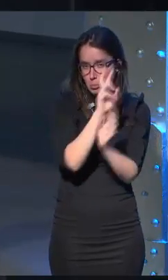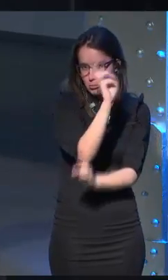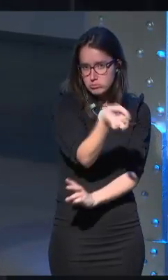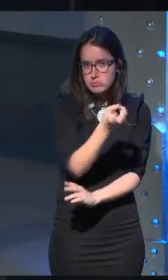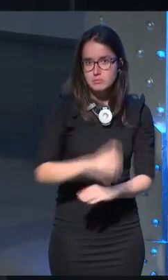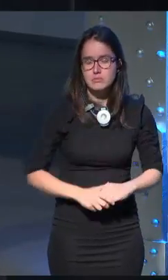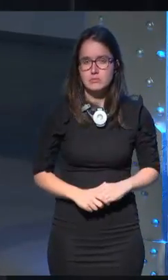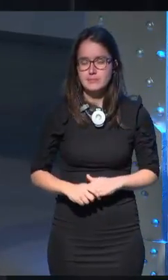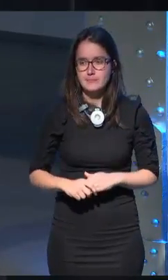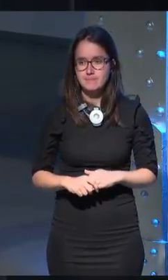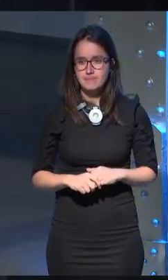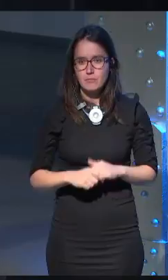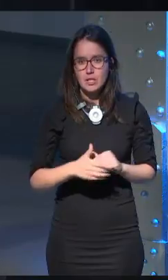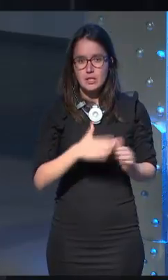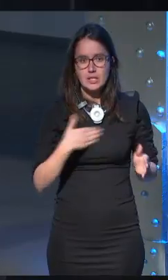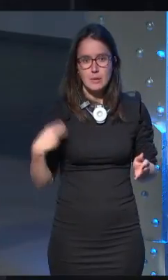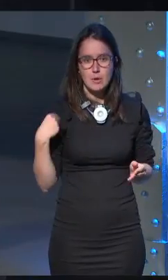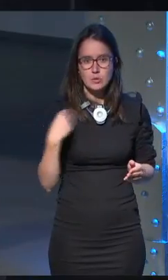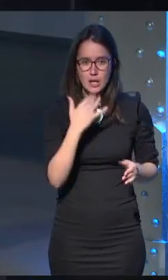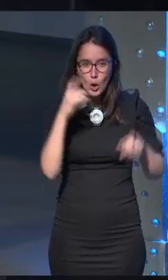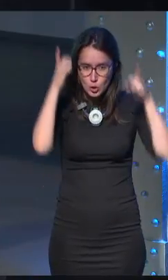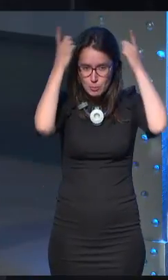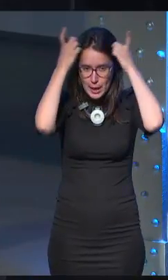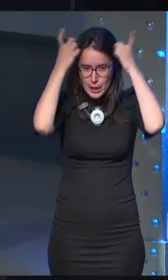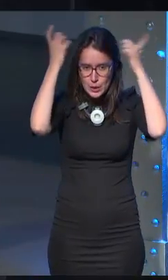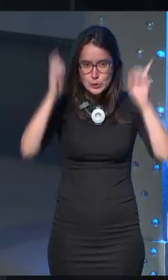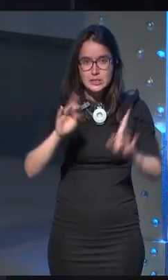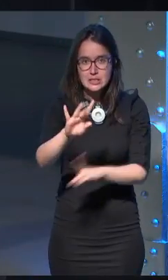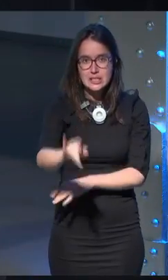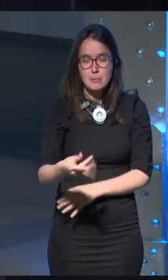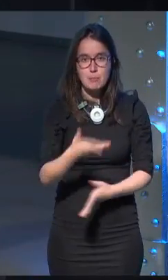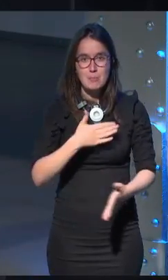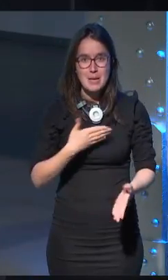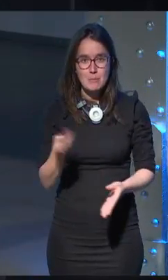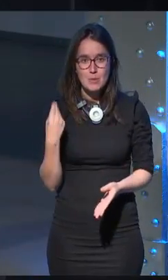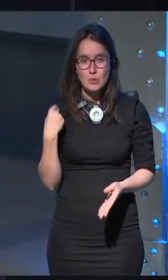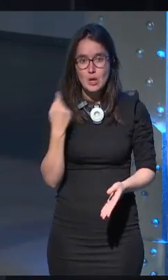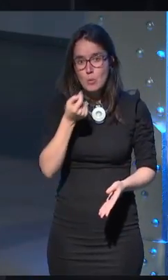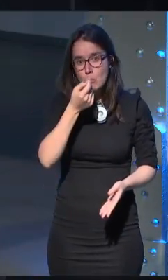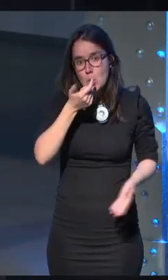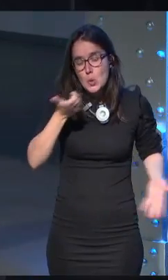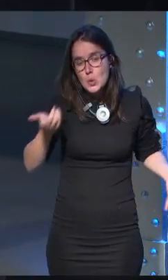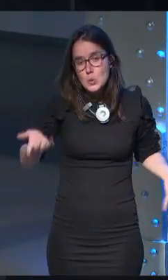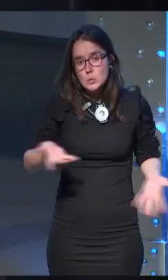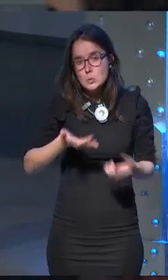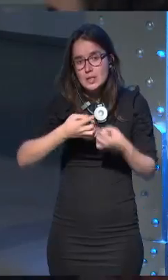Muy bien, tenemos más marcianos. Okay, we have more Martians that want to ask you something. Yeah, my